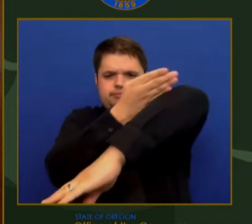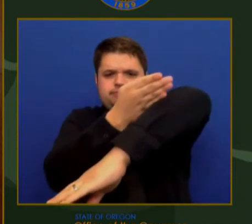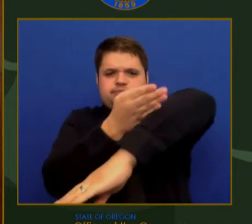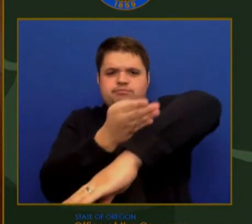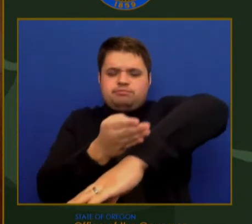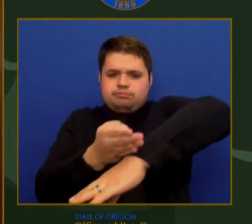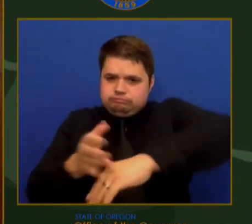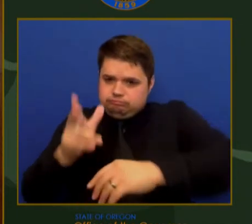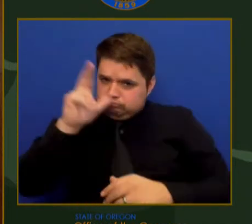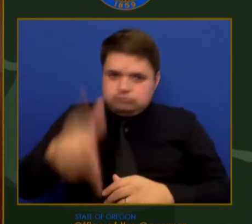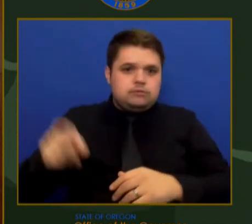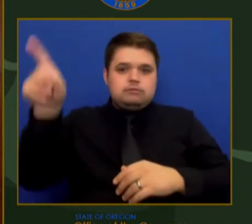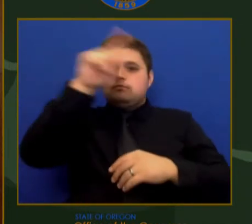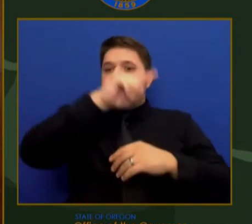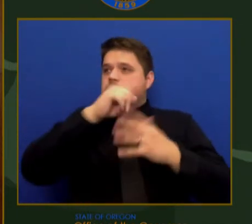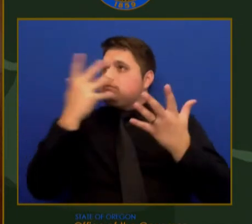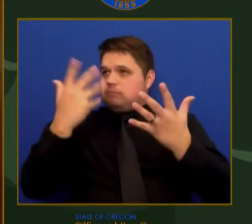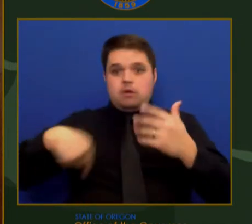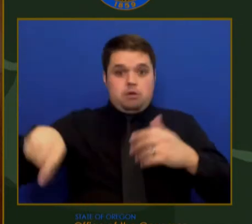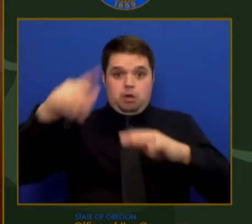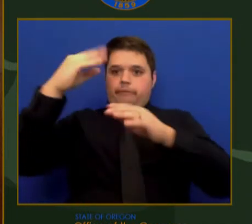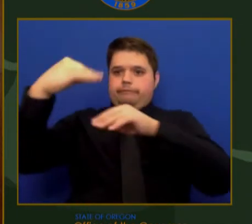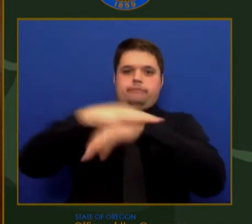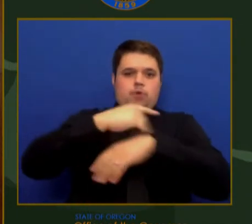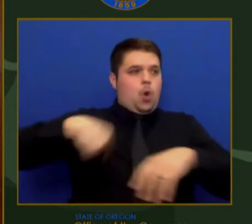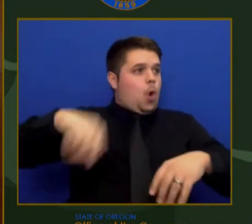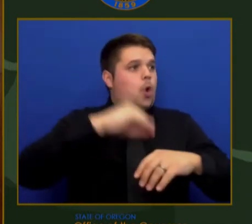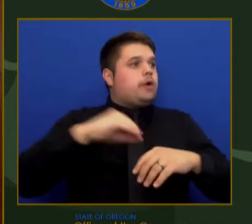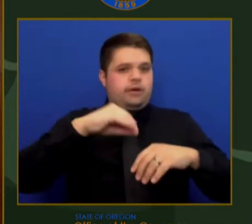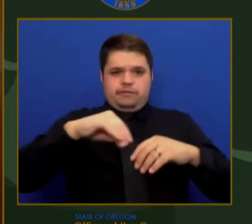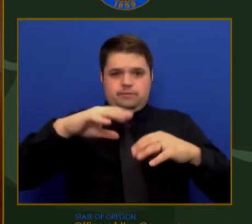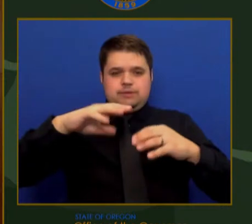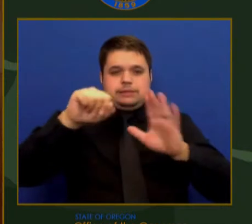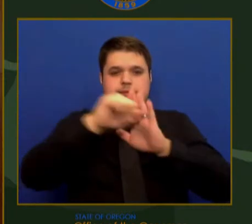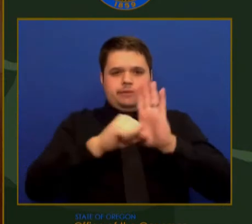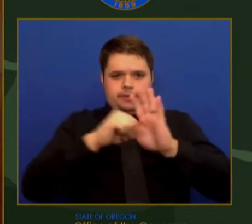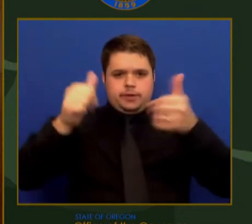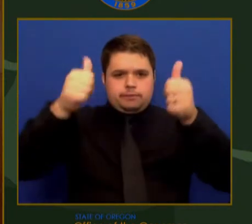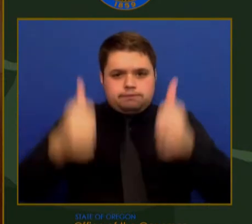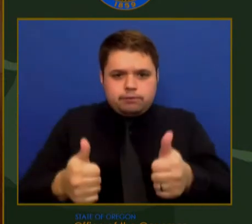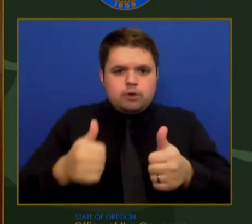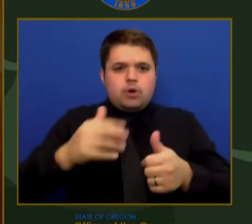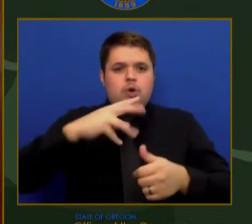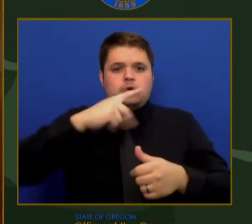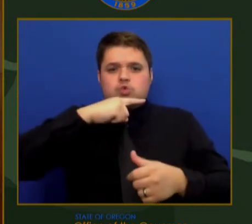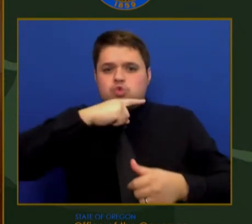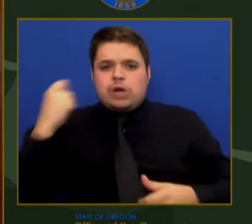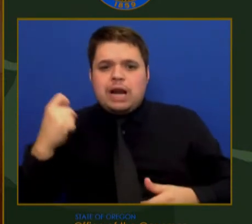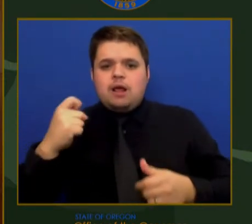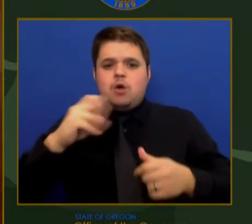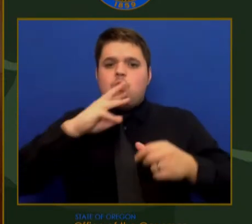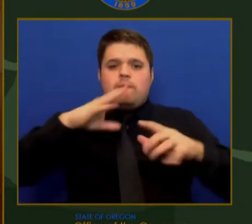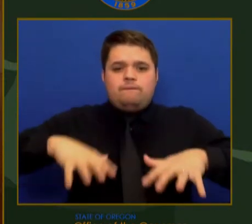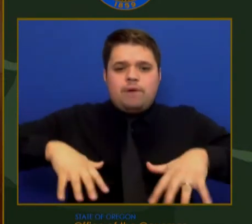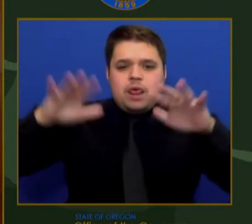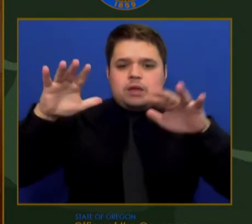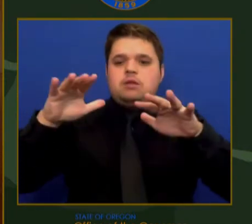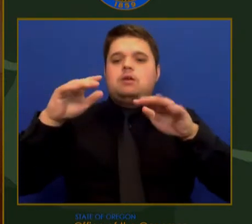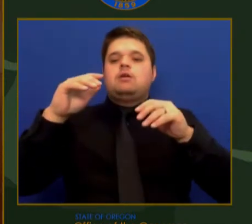devastation, from historic drought, to expansive flooding, to a deadly heat dome, and